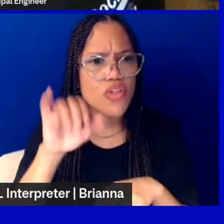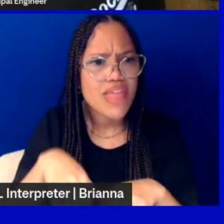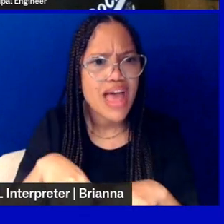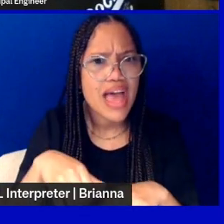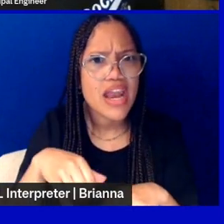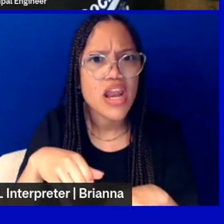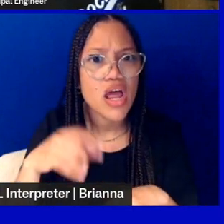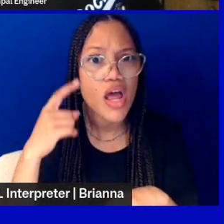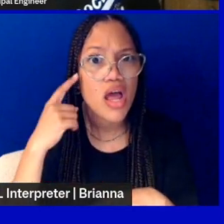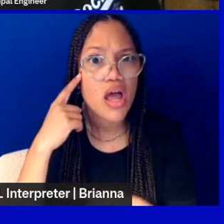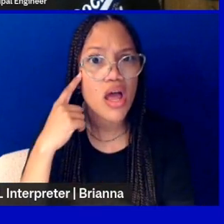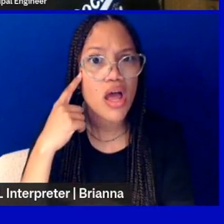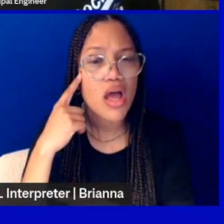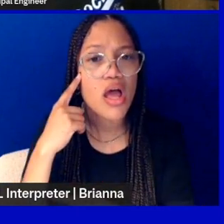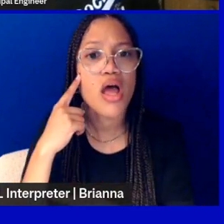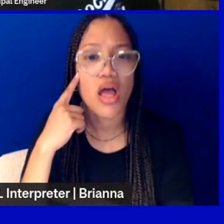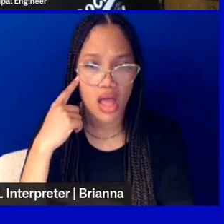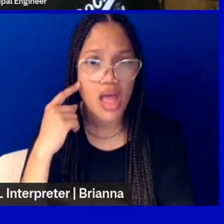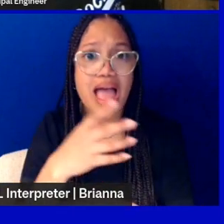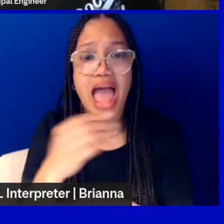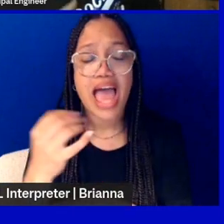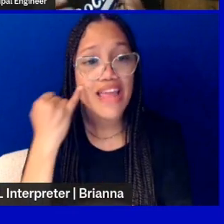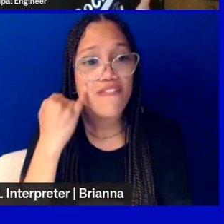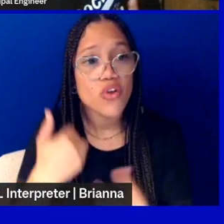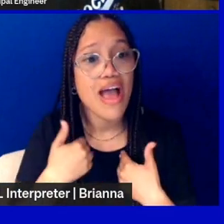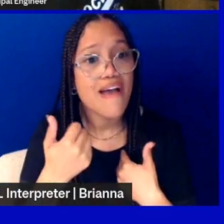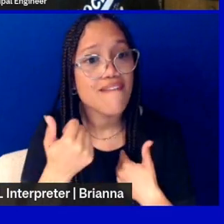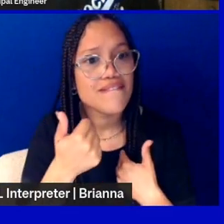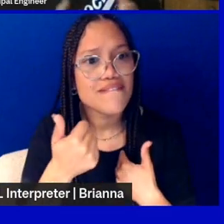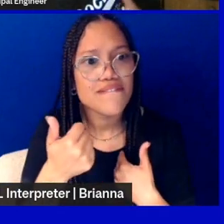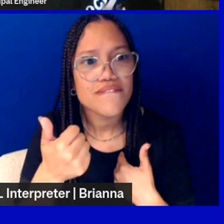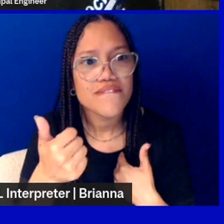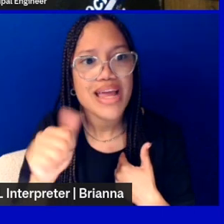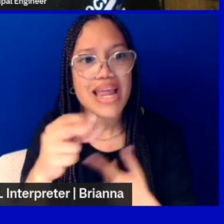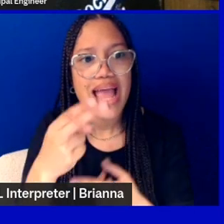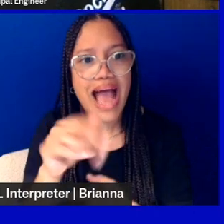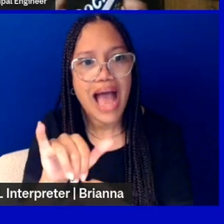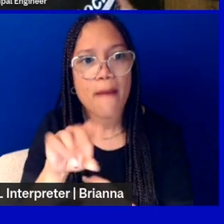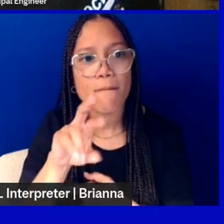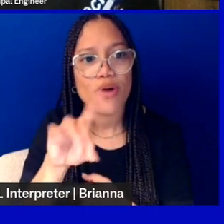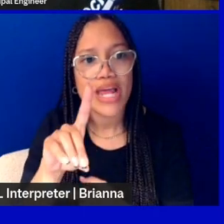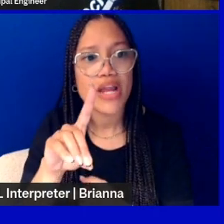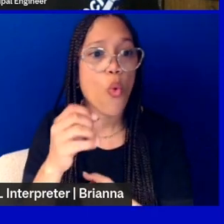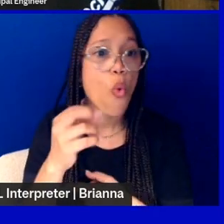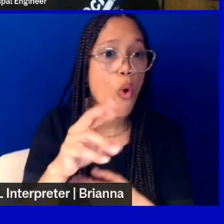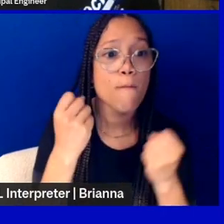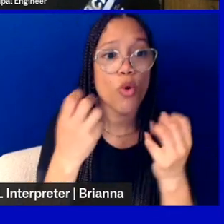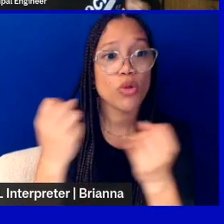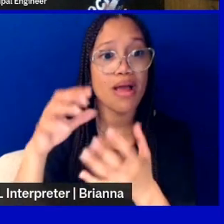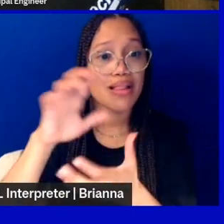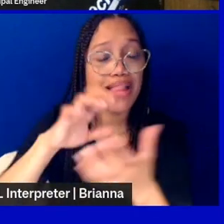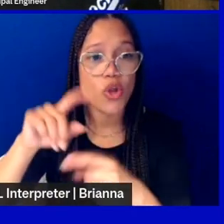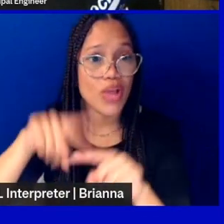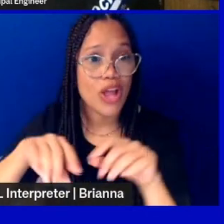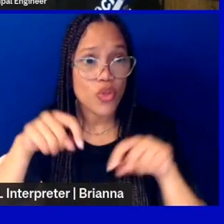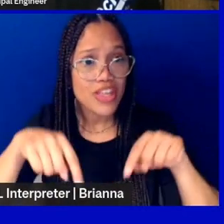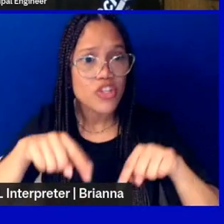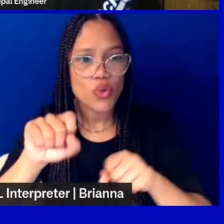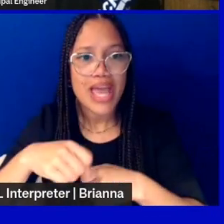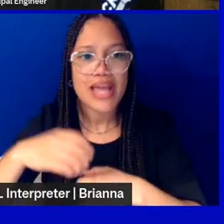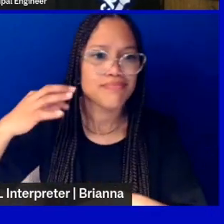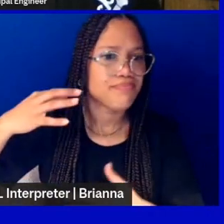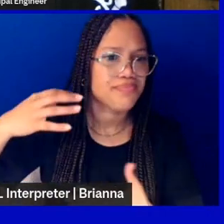also. And if you have any info, if you're following any hybrid cloud or the multi cloud, if you're not on the completely AWS cloud, you can make use of